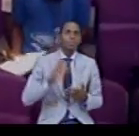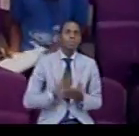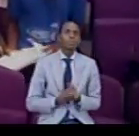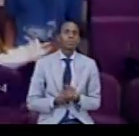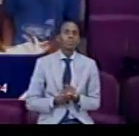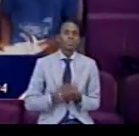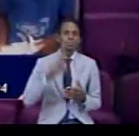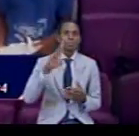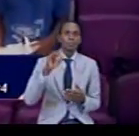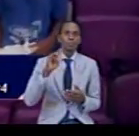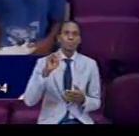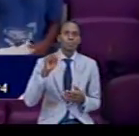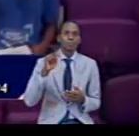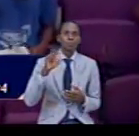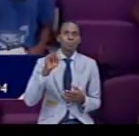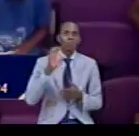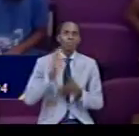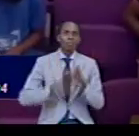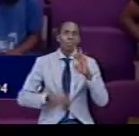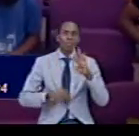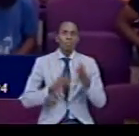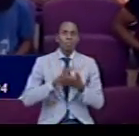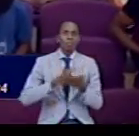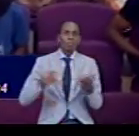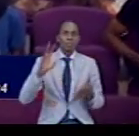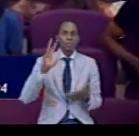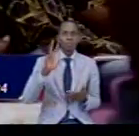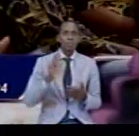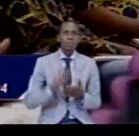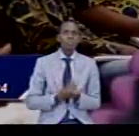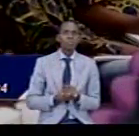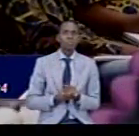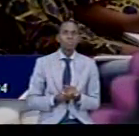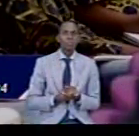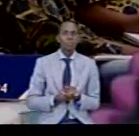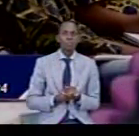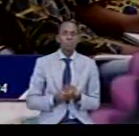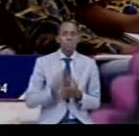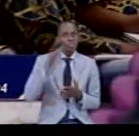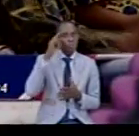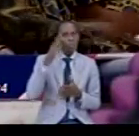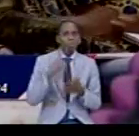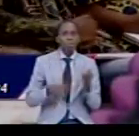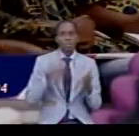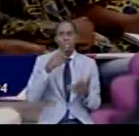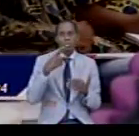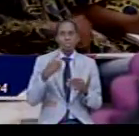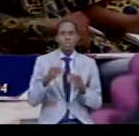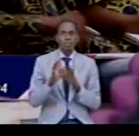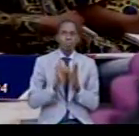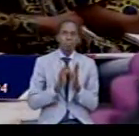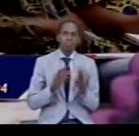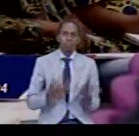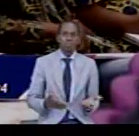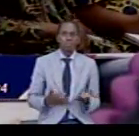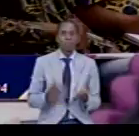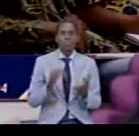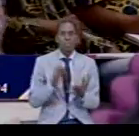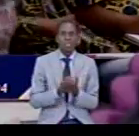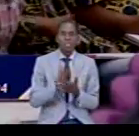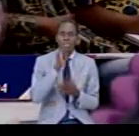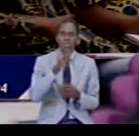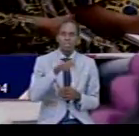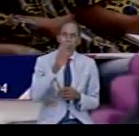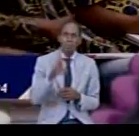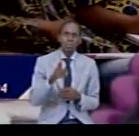Romans chapter 4 reading from verse 3 for what says the scripture that the question to